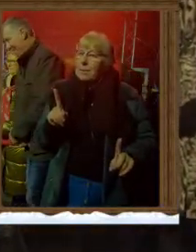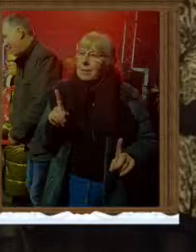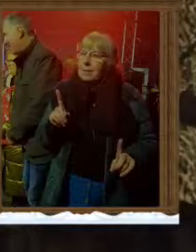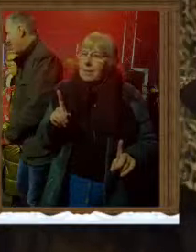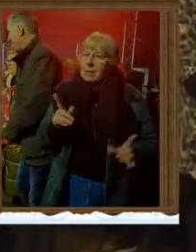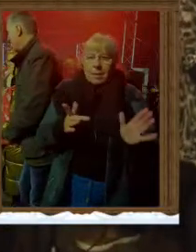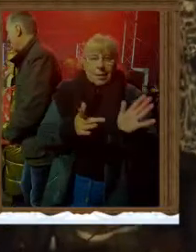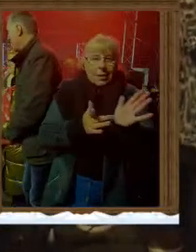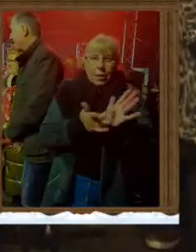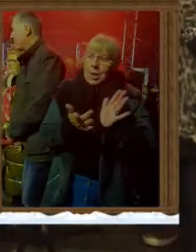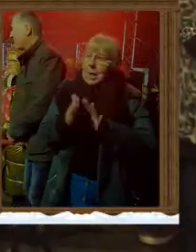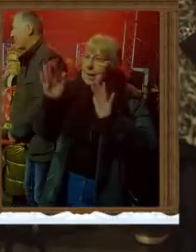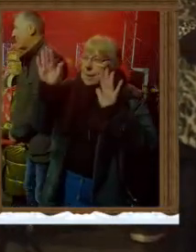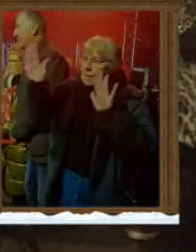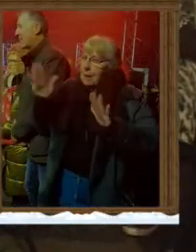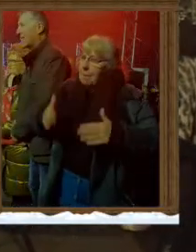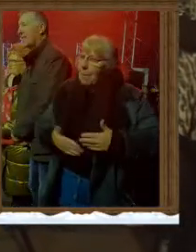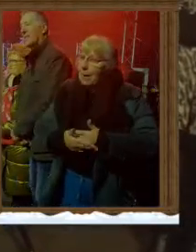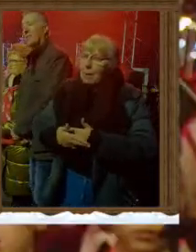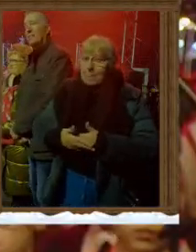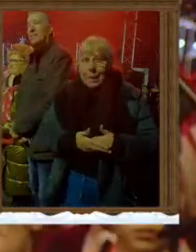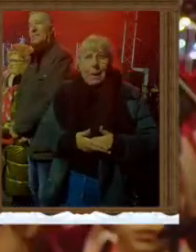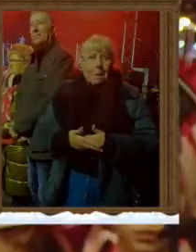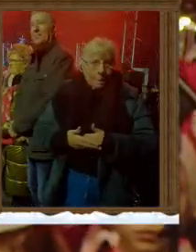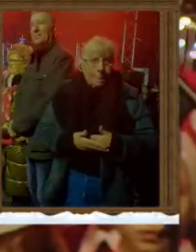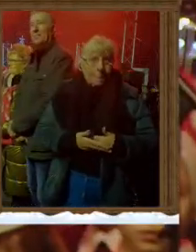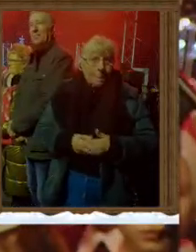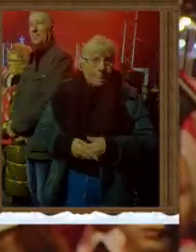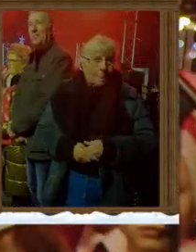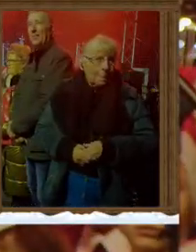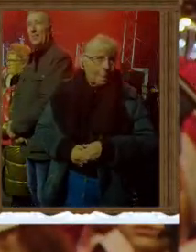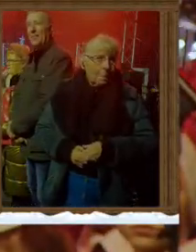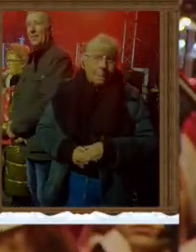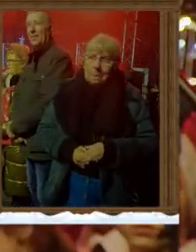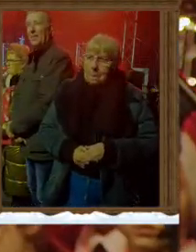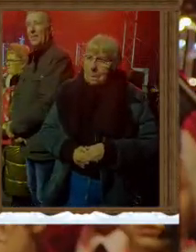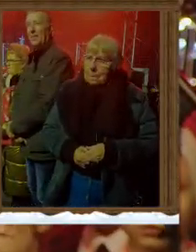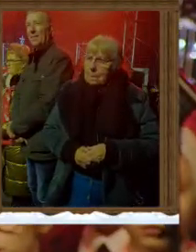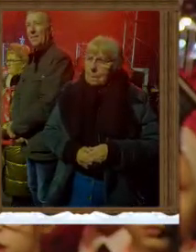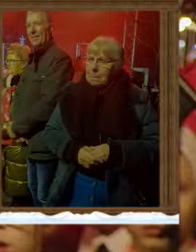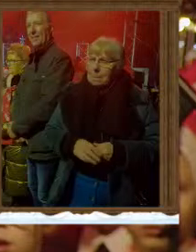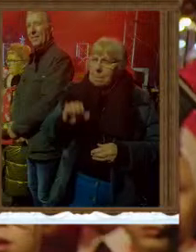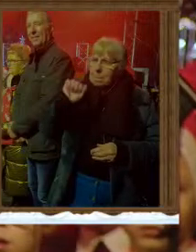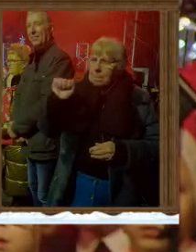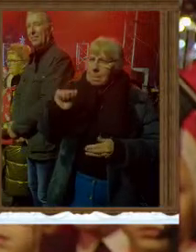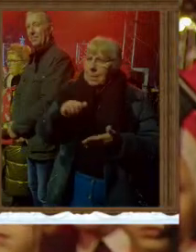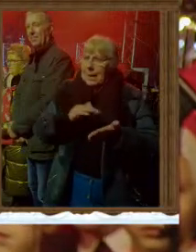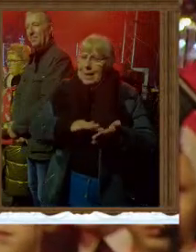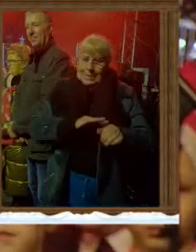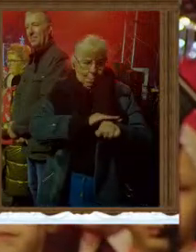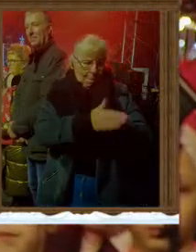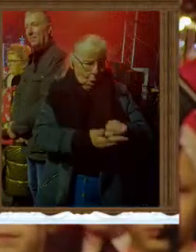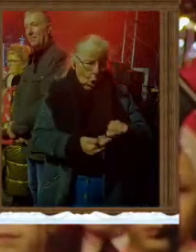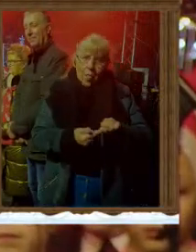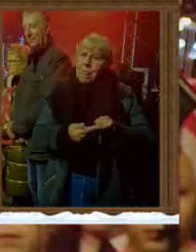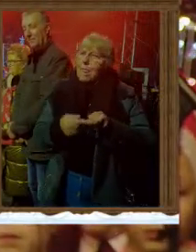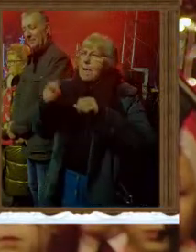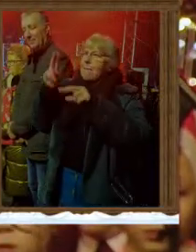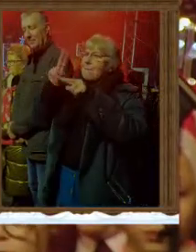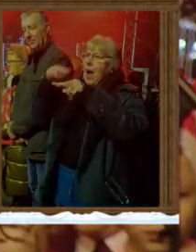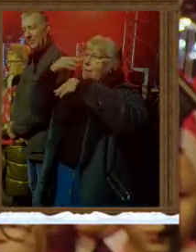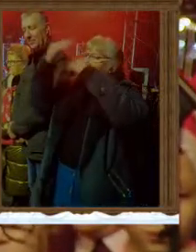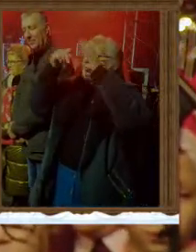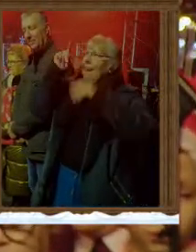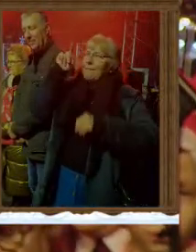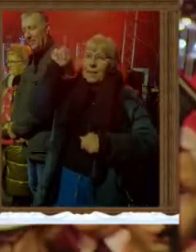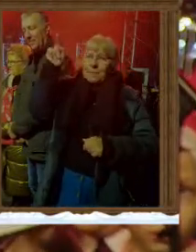was a miracle baby because his mom, he had an earthly mom and he had a heavenly father.